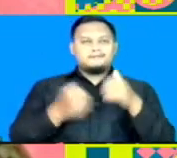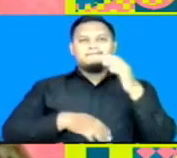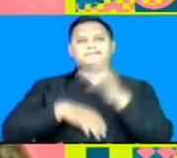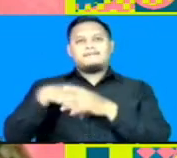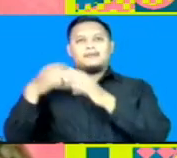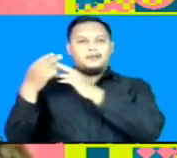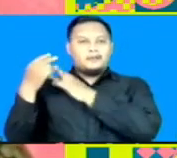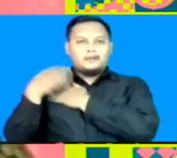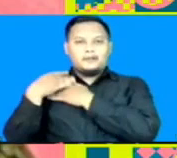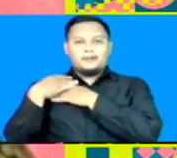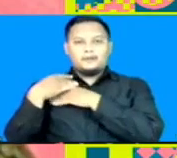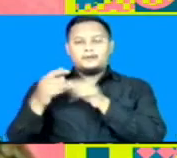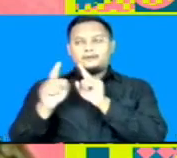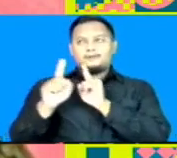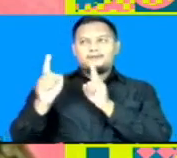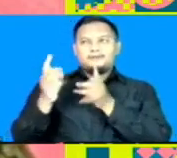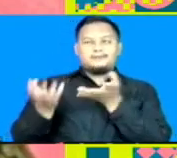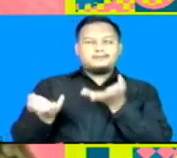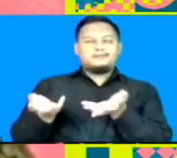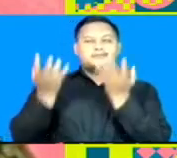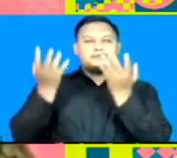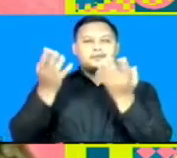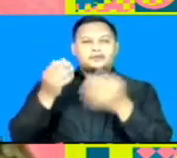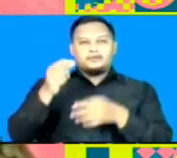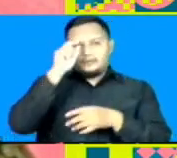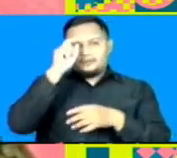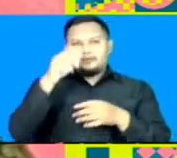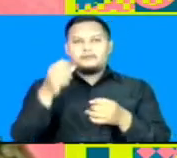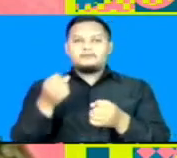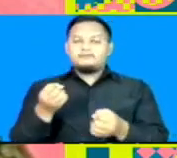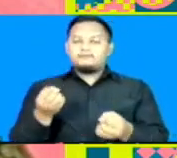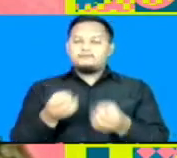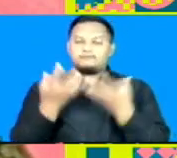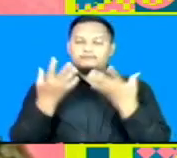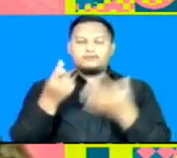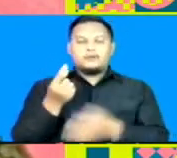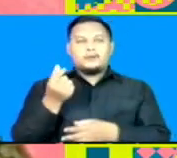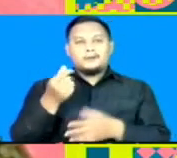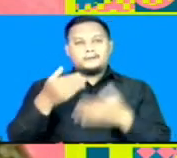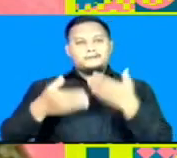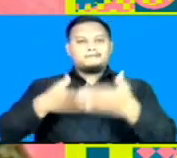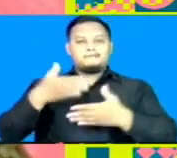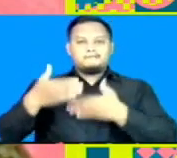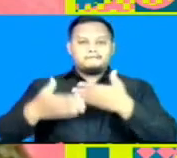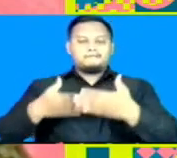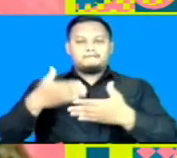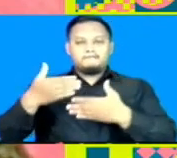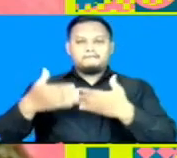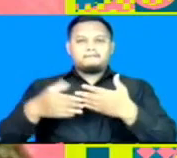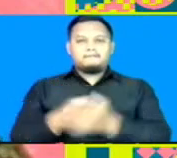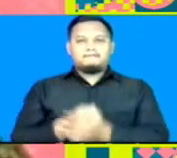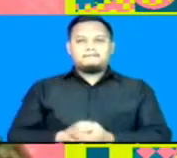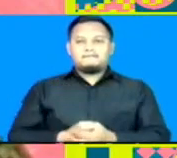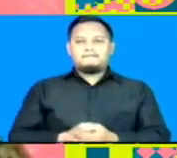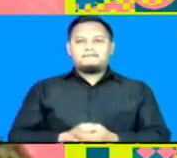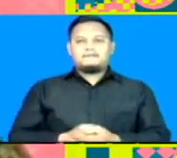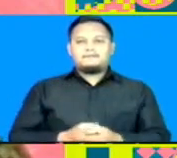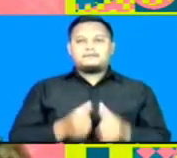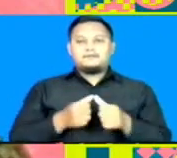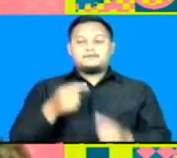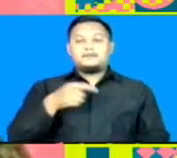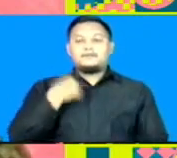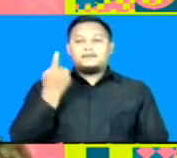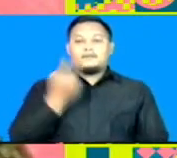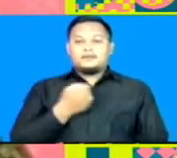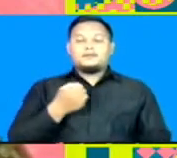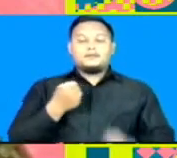growth. Colleges, our work in DWG aims to contribute to the most pressing challenges in the recovery